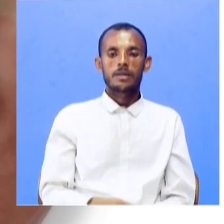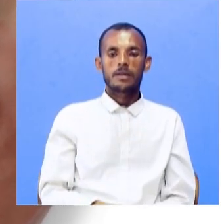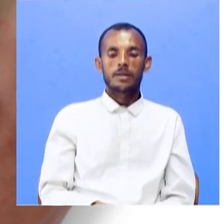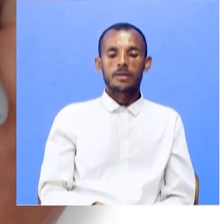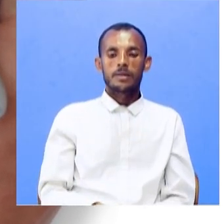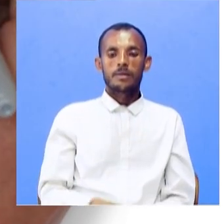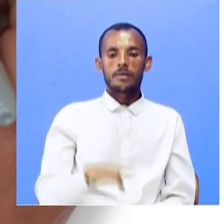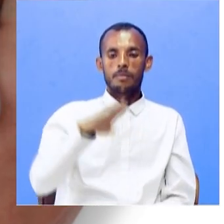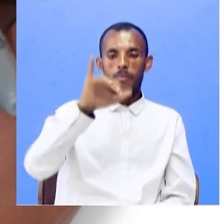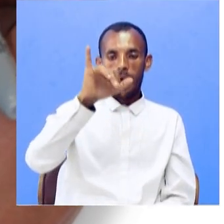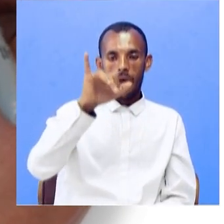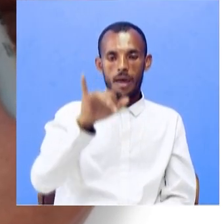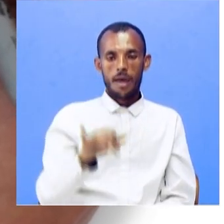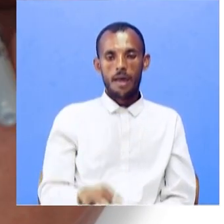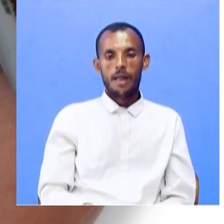by